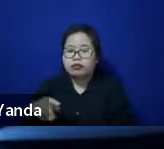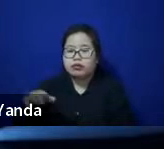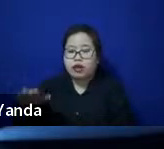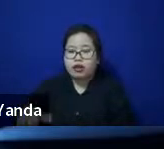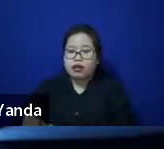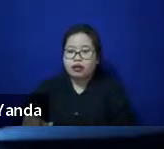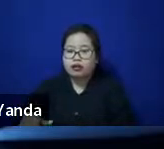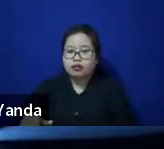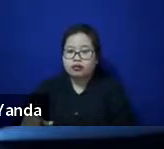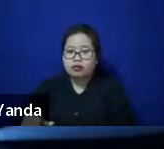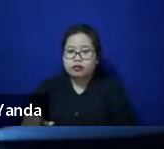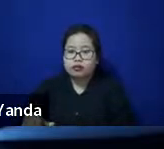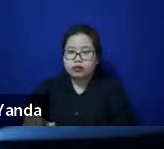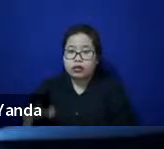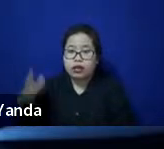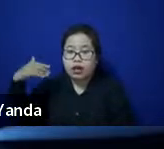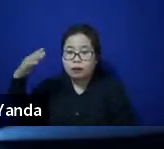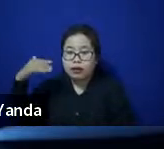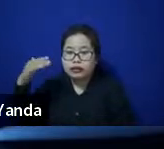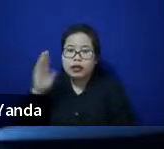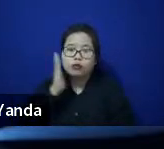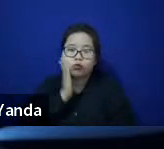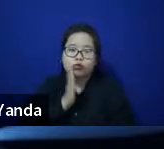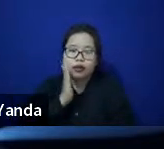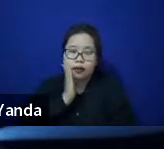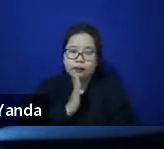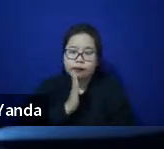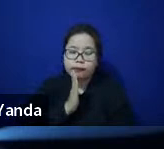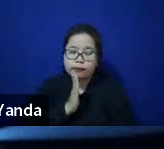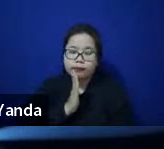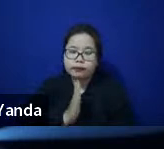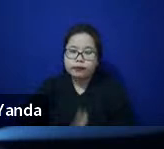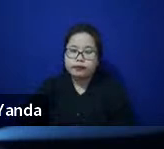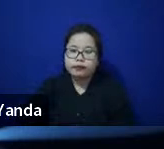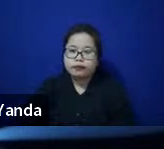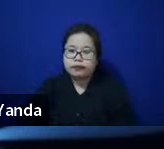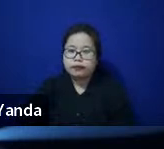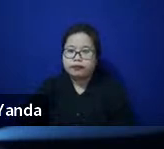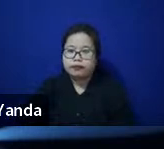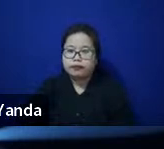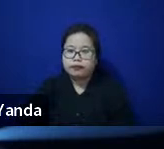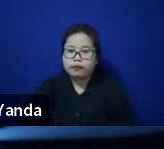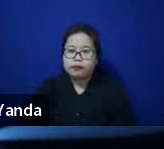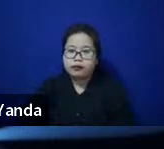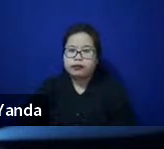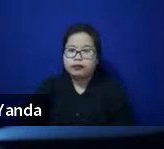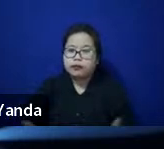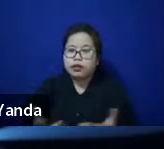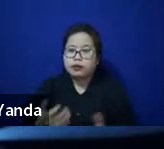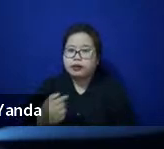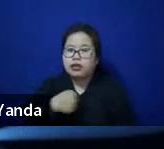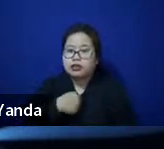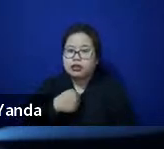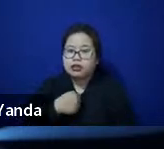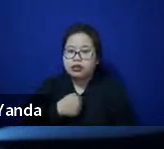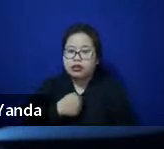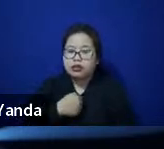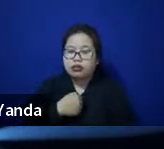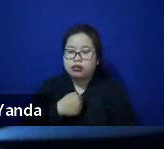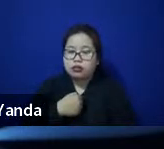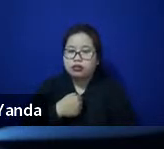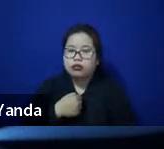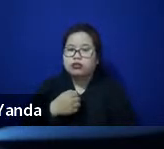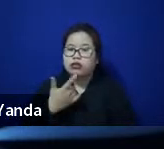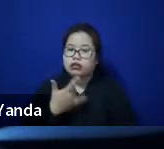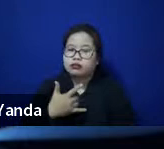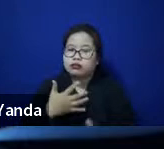teenagers, we all get this energy about ourselves. And we all want to play.